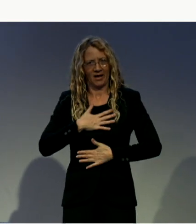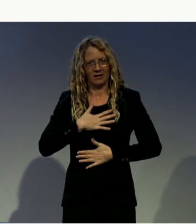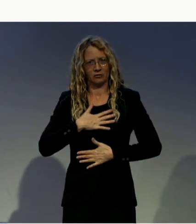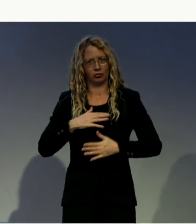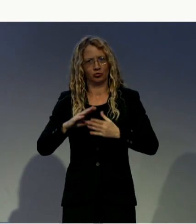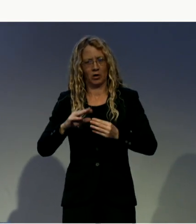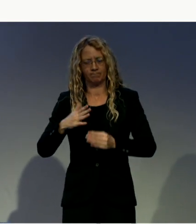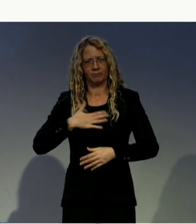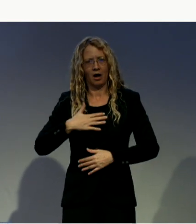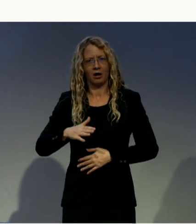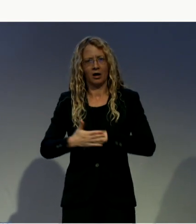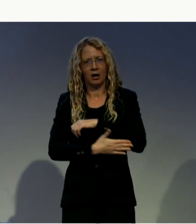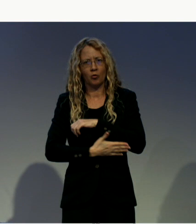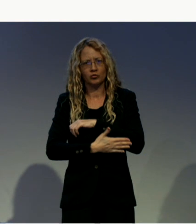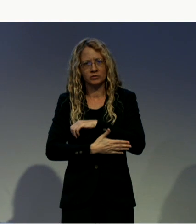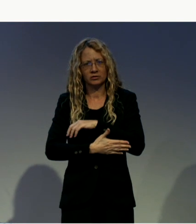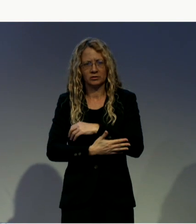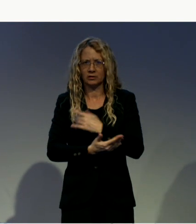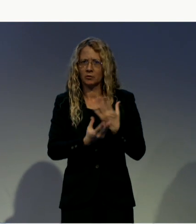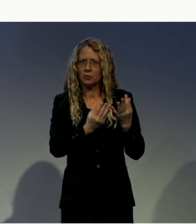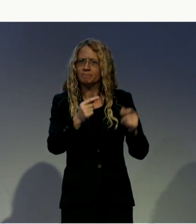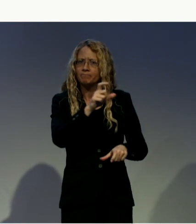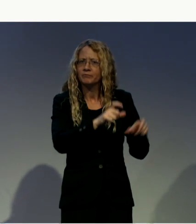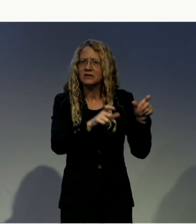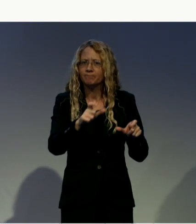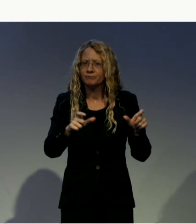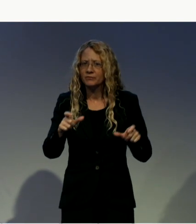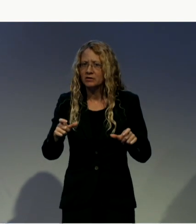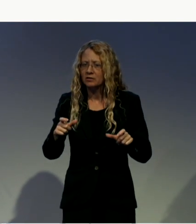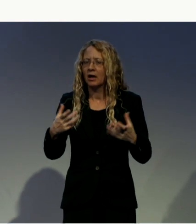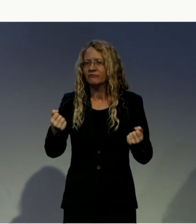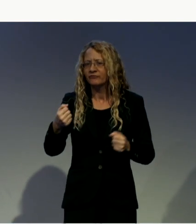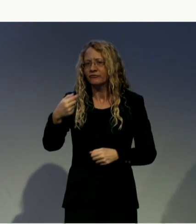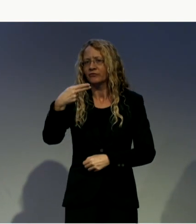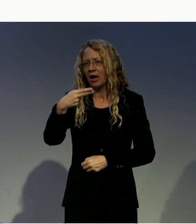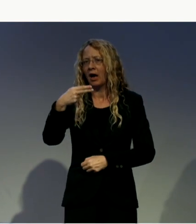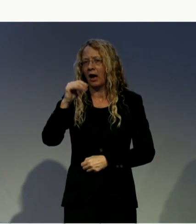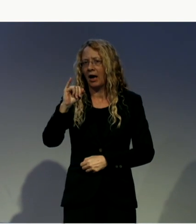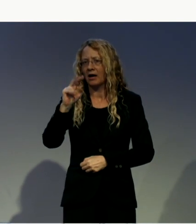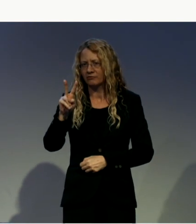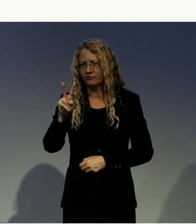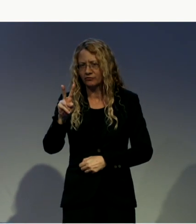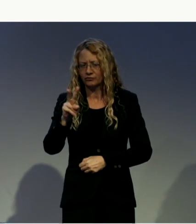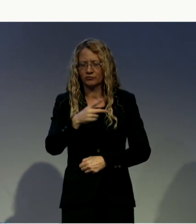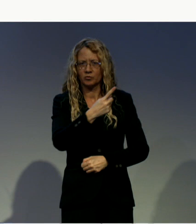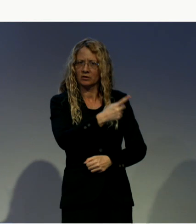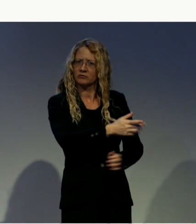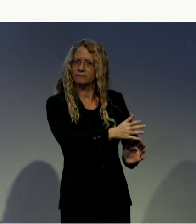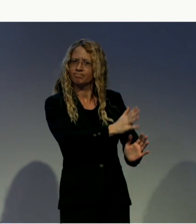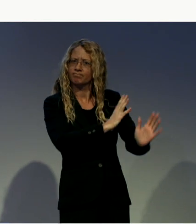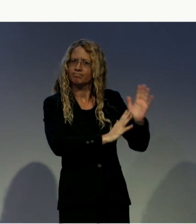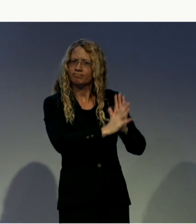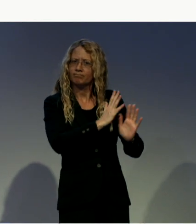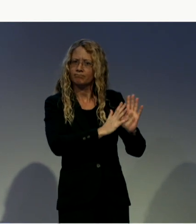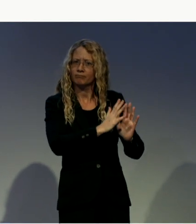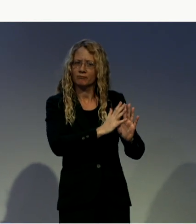it's on HIV, and the story is told wrongly because somebody wants to speak on behalf of somebody, but when you give